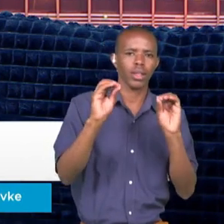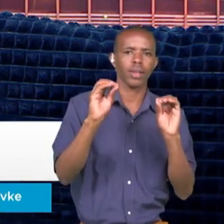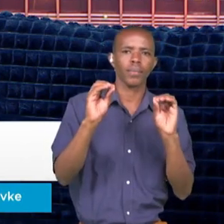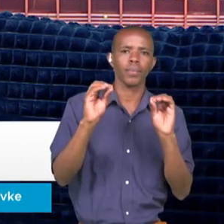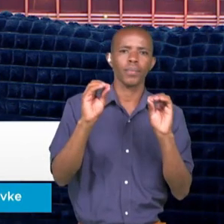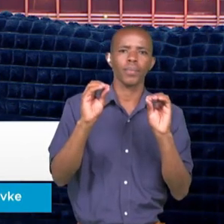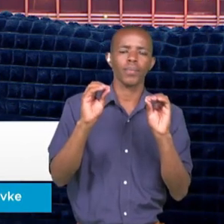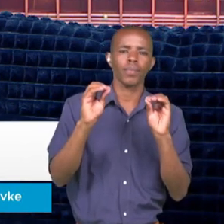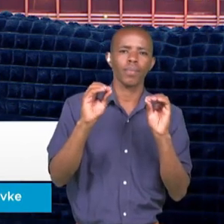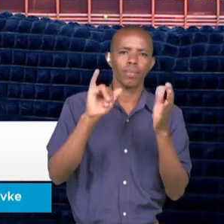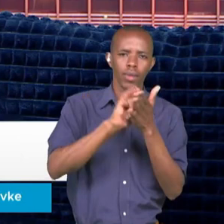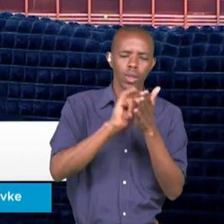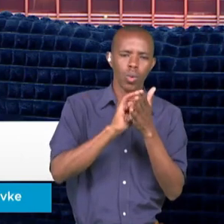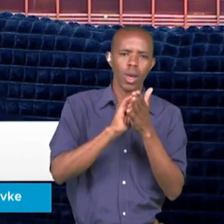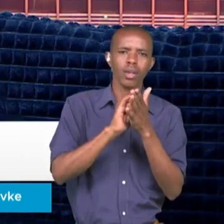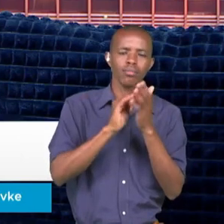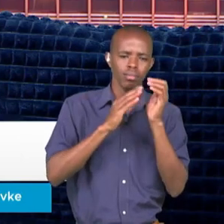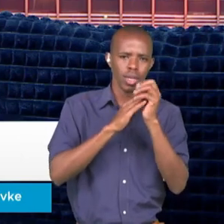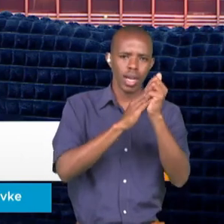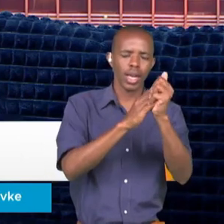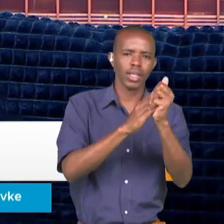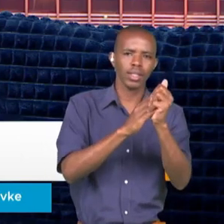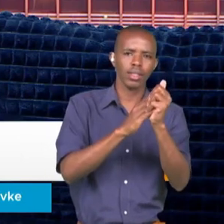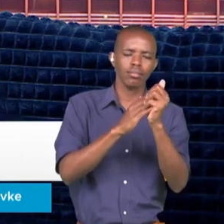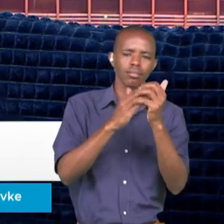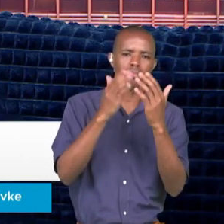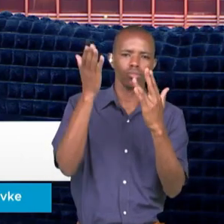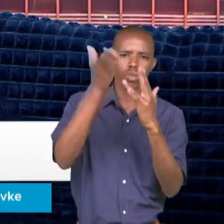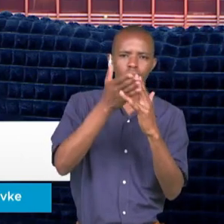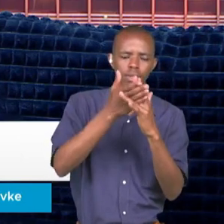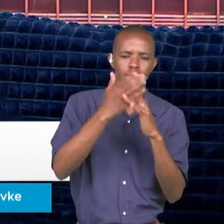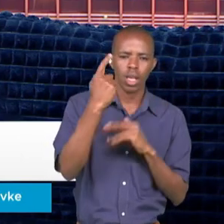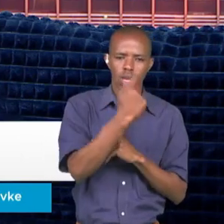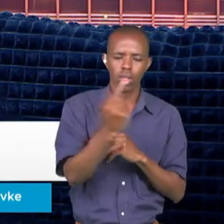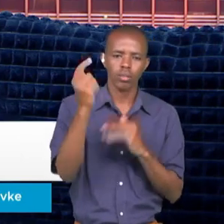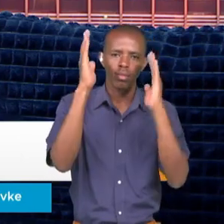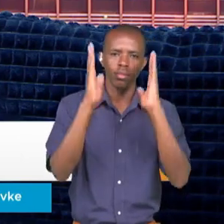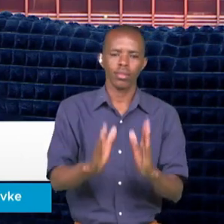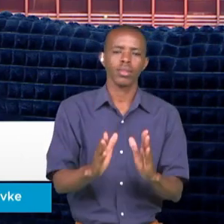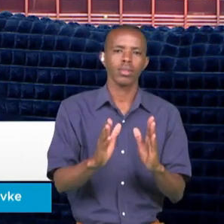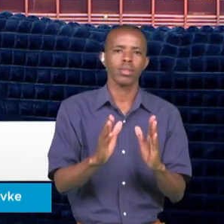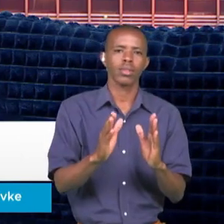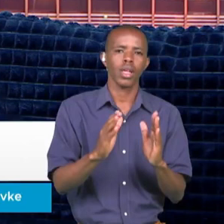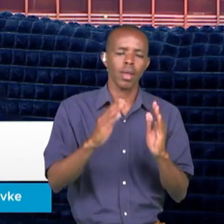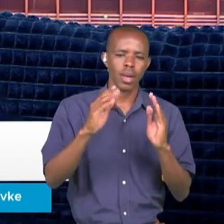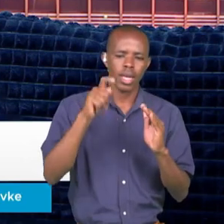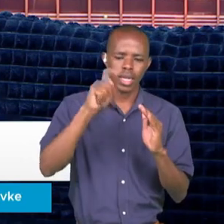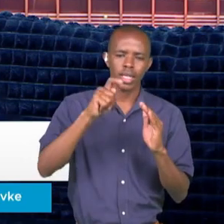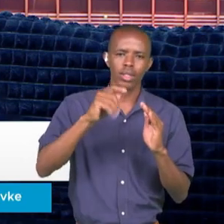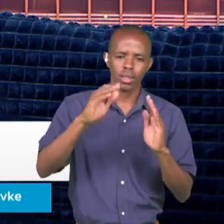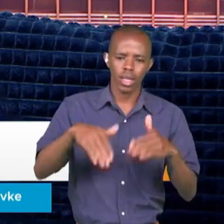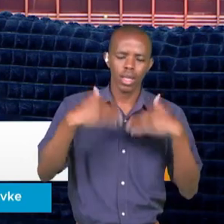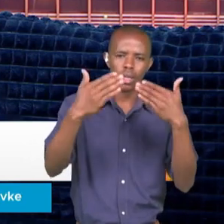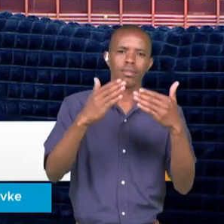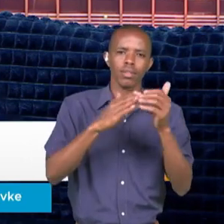is where now guidance, career guidance comes in. Mm-hmm. And every person basically needs to be given some guidance